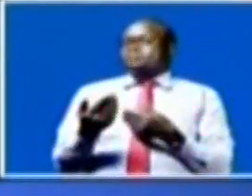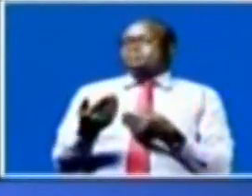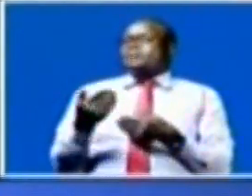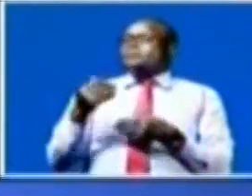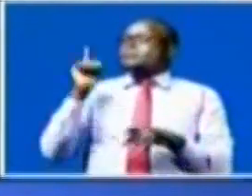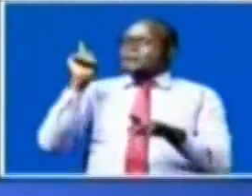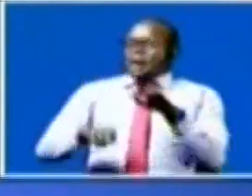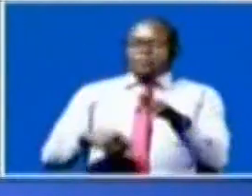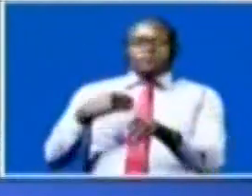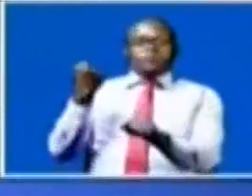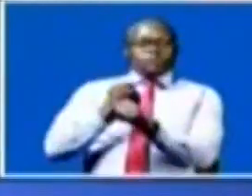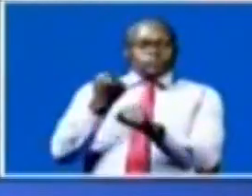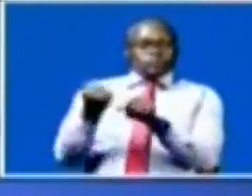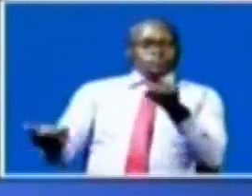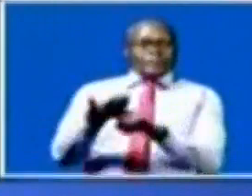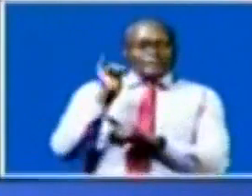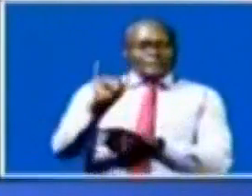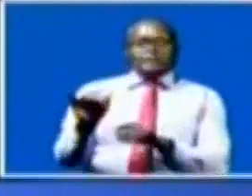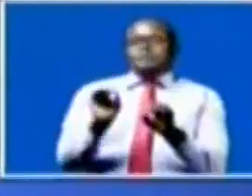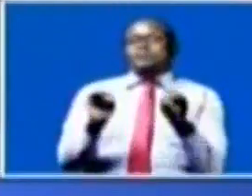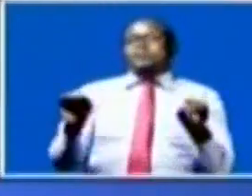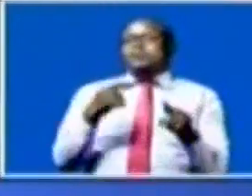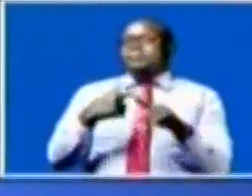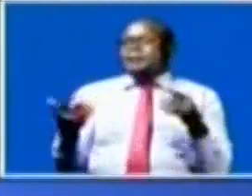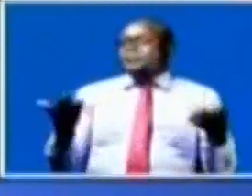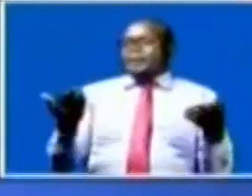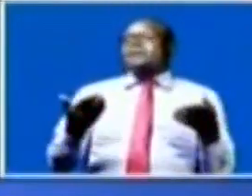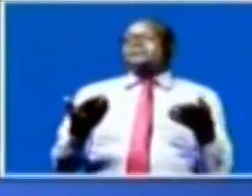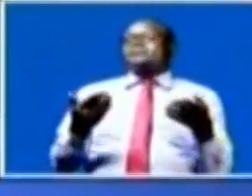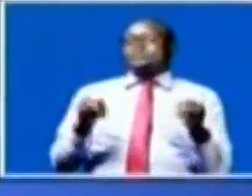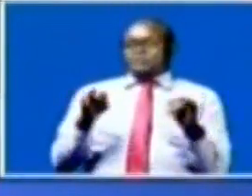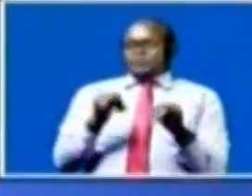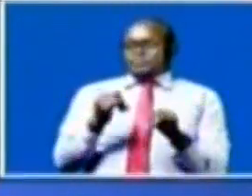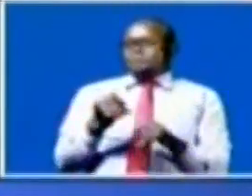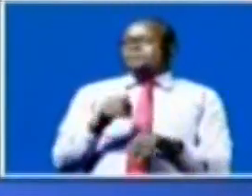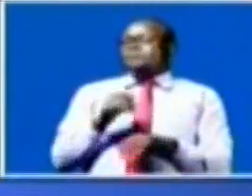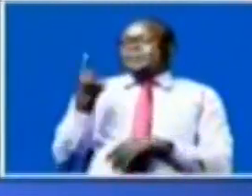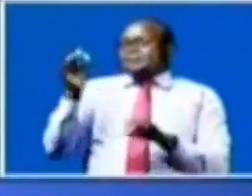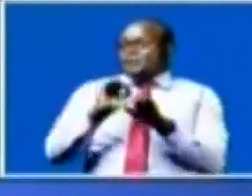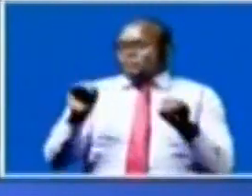have been unable to reach that level, but where it's desirable. But